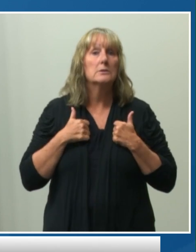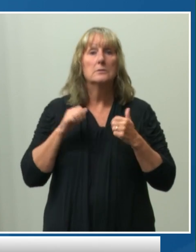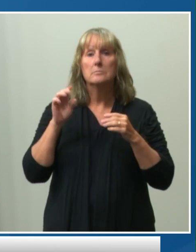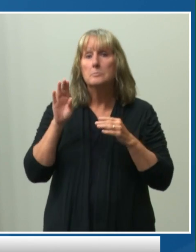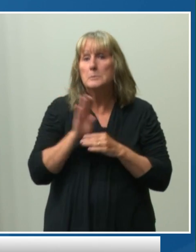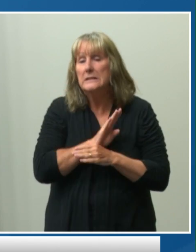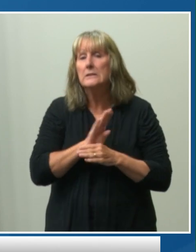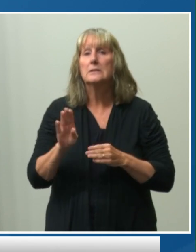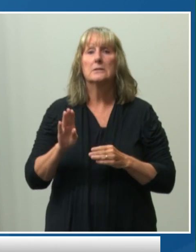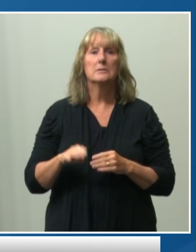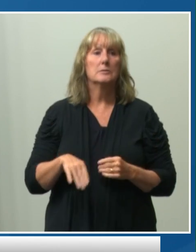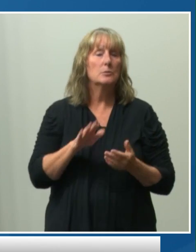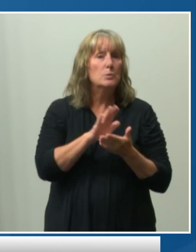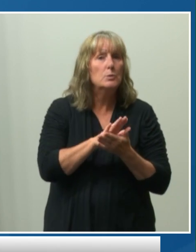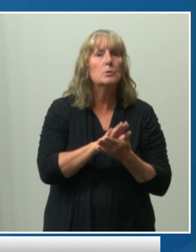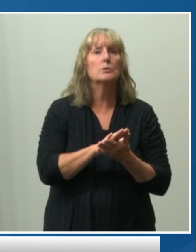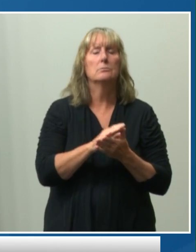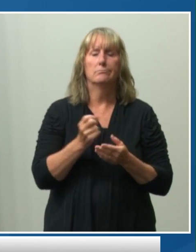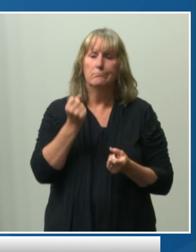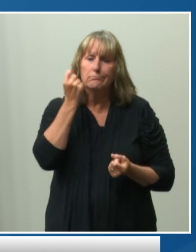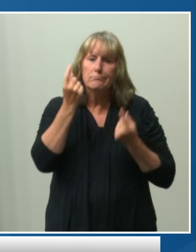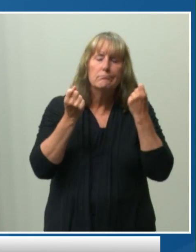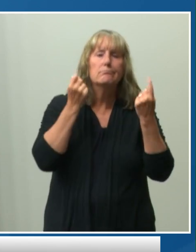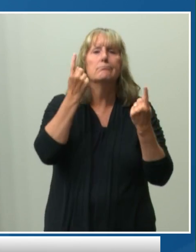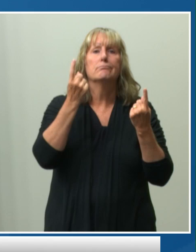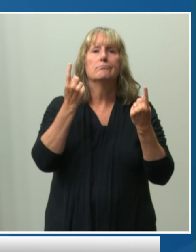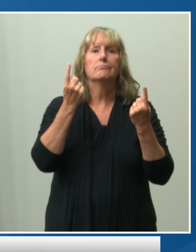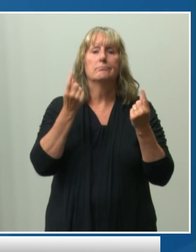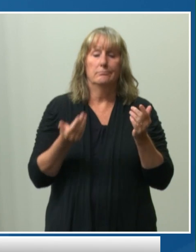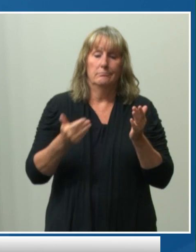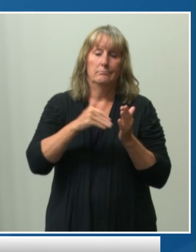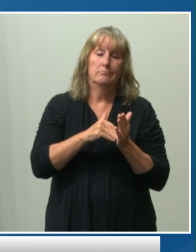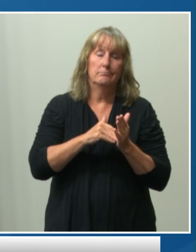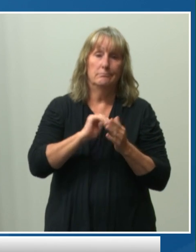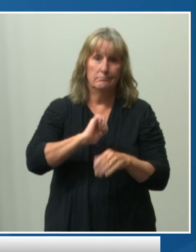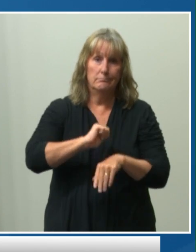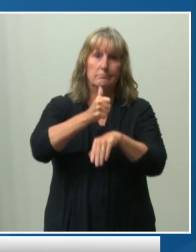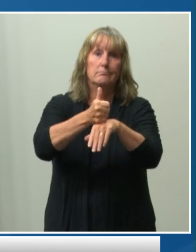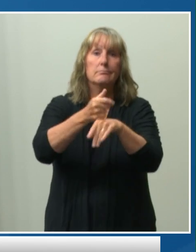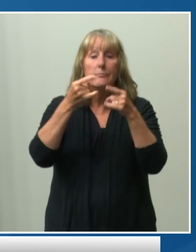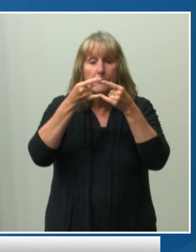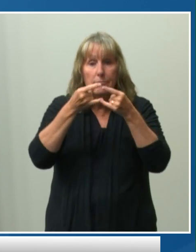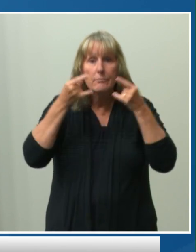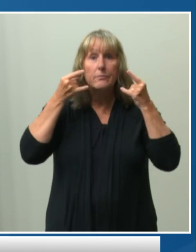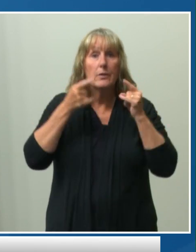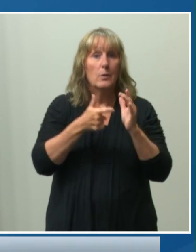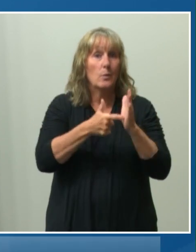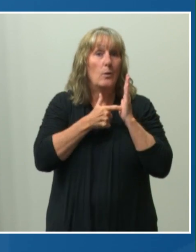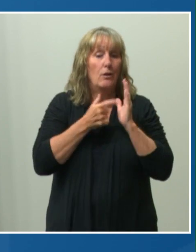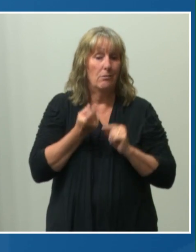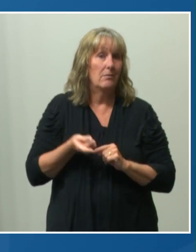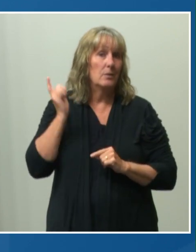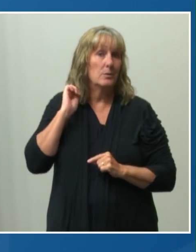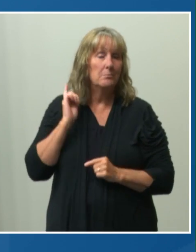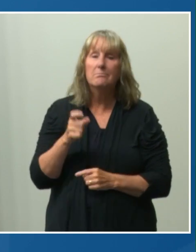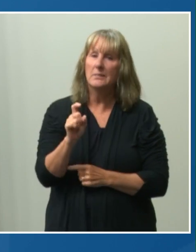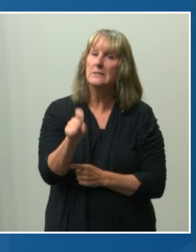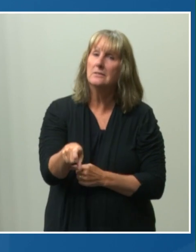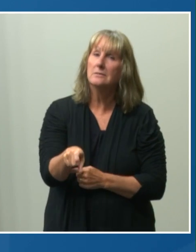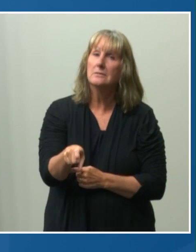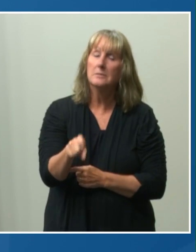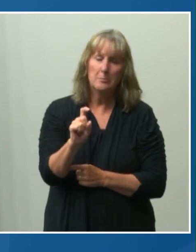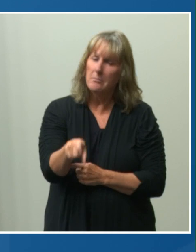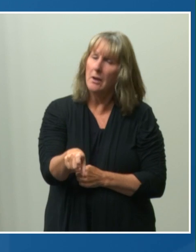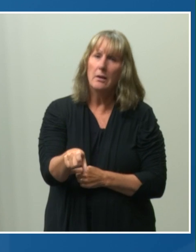businesses, and our schools for understanding that the reinstatement of the mask requirement last week was a necessary and